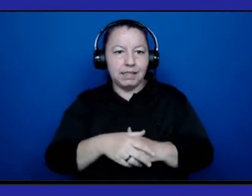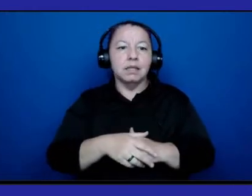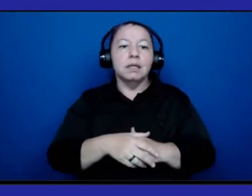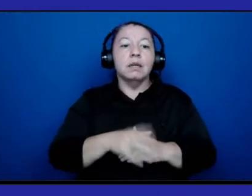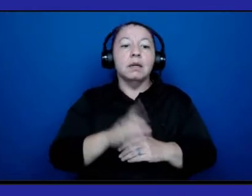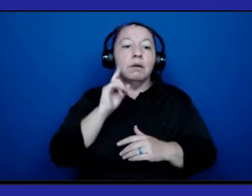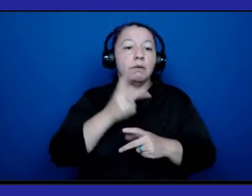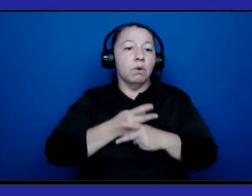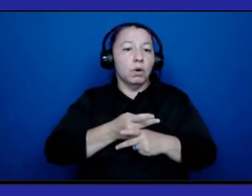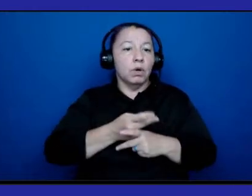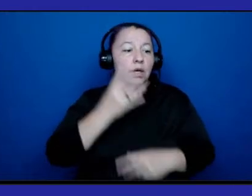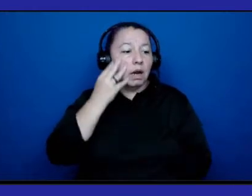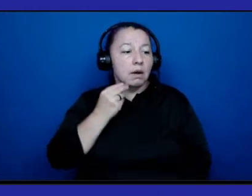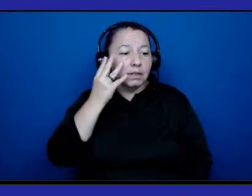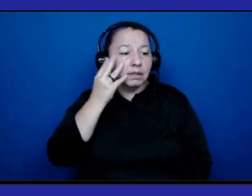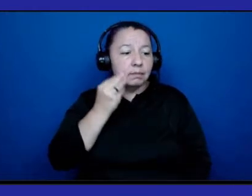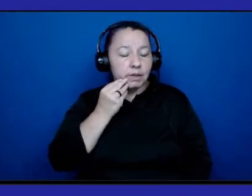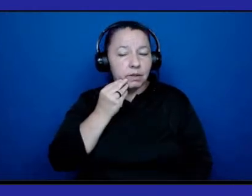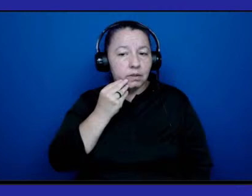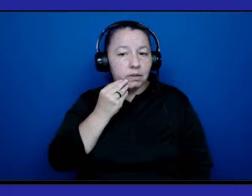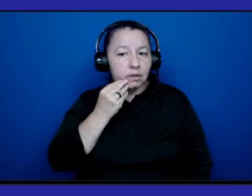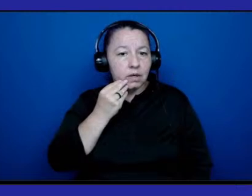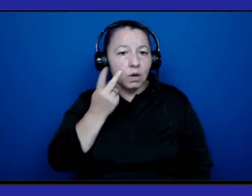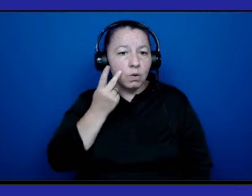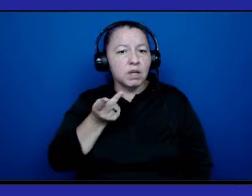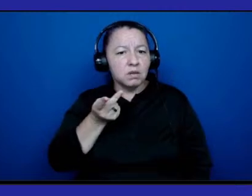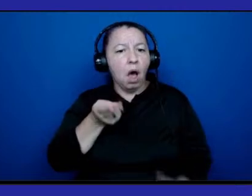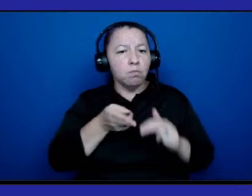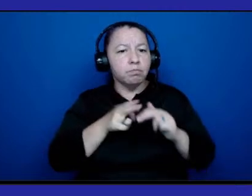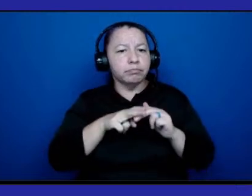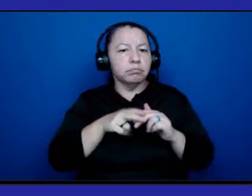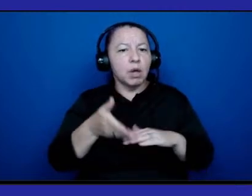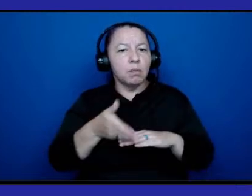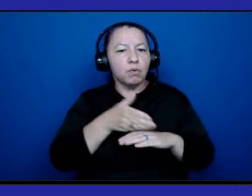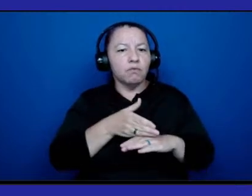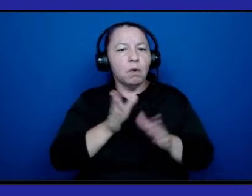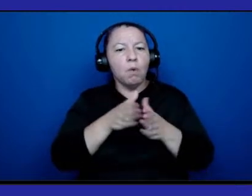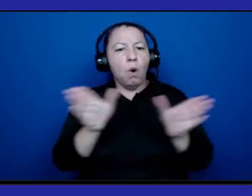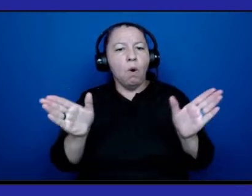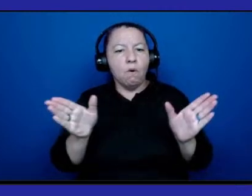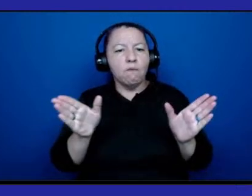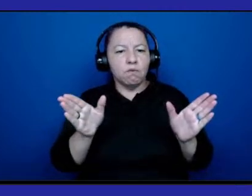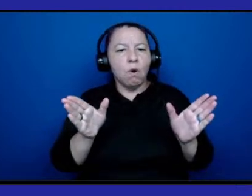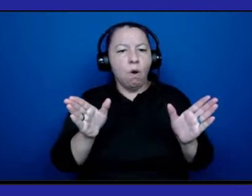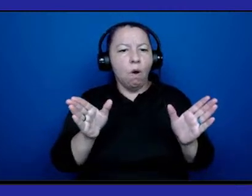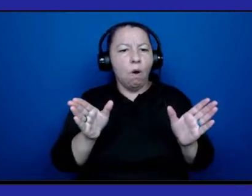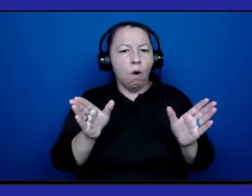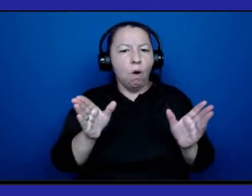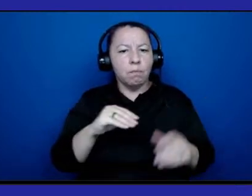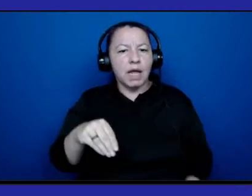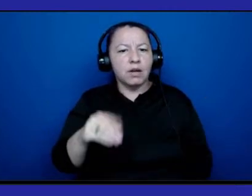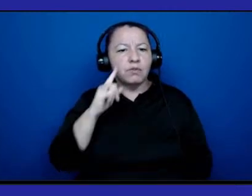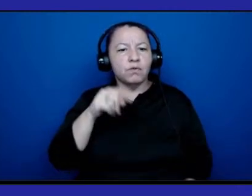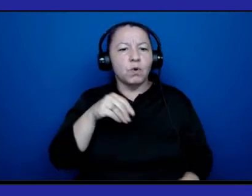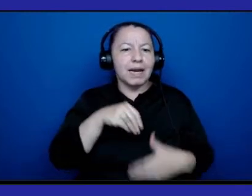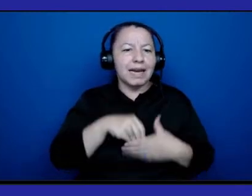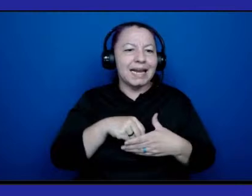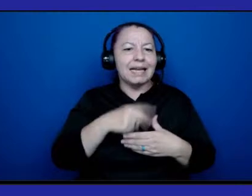saw a modest improvement of our overall rating for inpatient care from 61.8